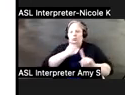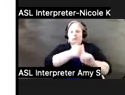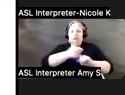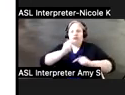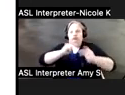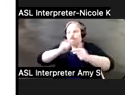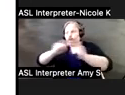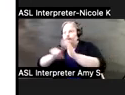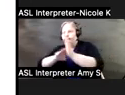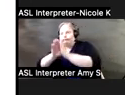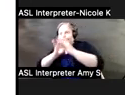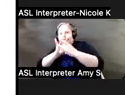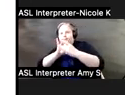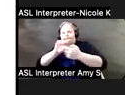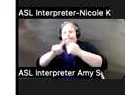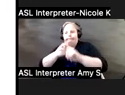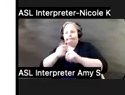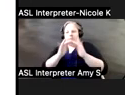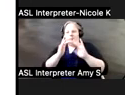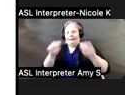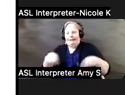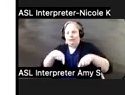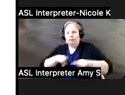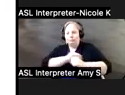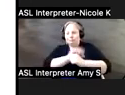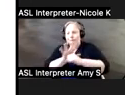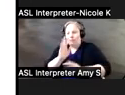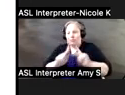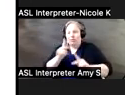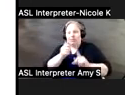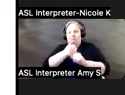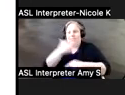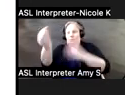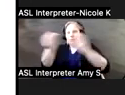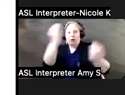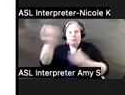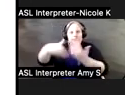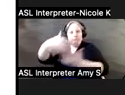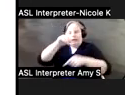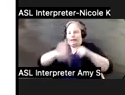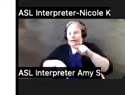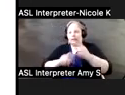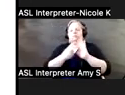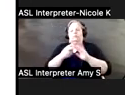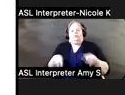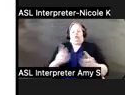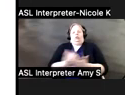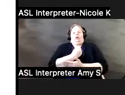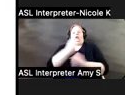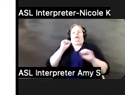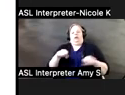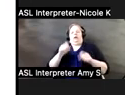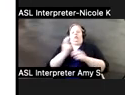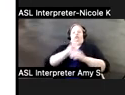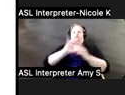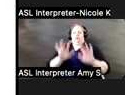build friendships online, especially during a pandemic where people may not be able to go out and interact with their friends. This allows someone to use this online platform